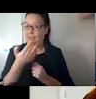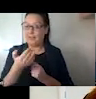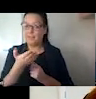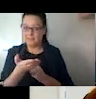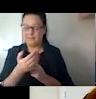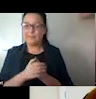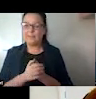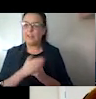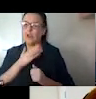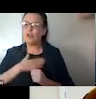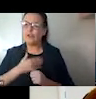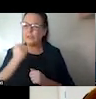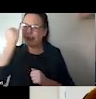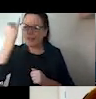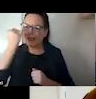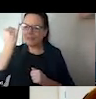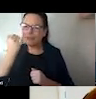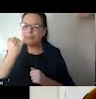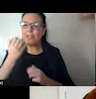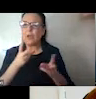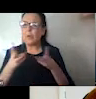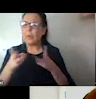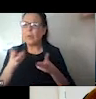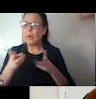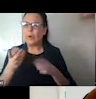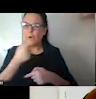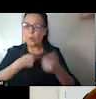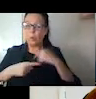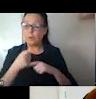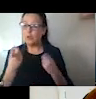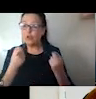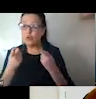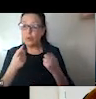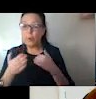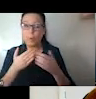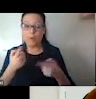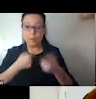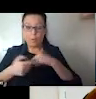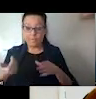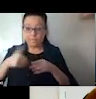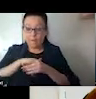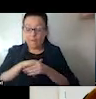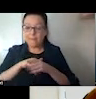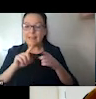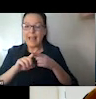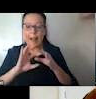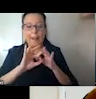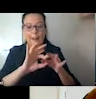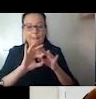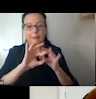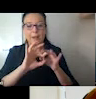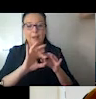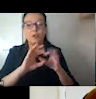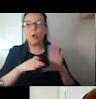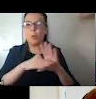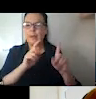give an idea of the work we're involved in and the collaboration we have in place with the National